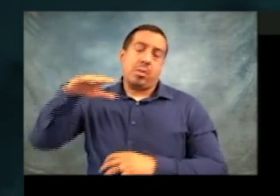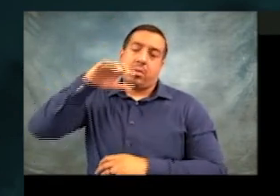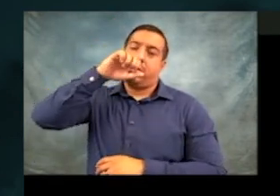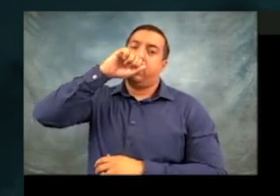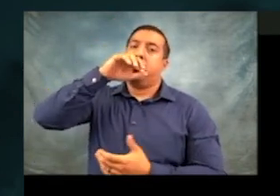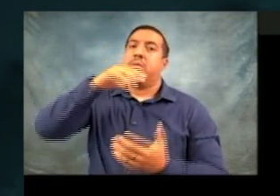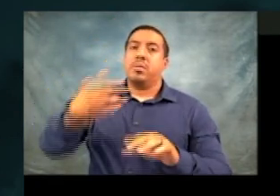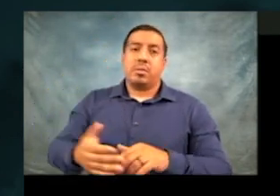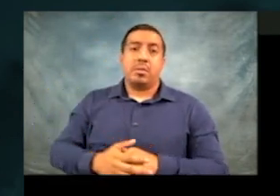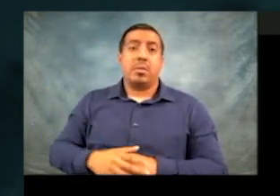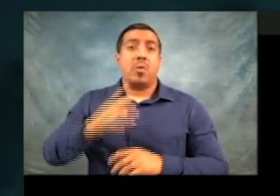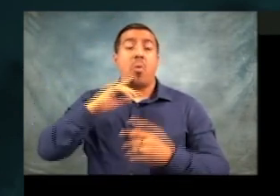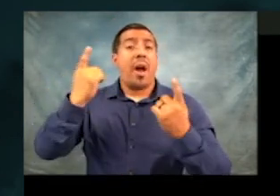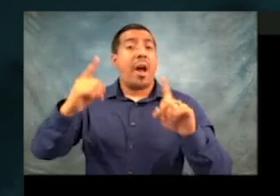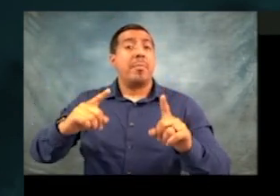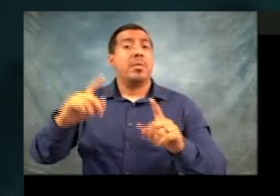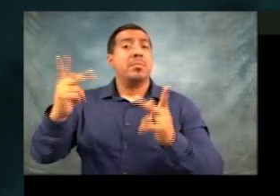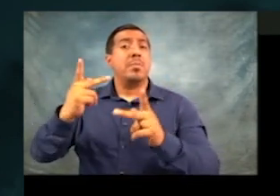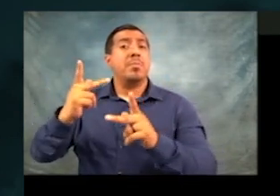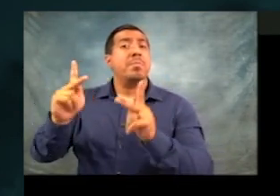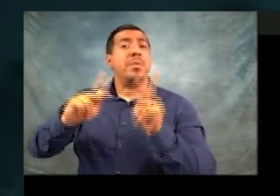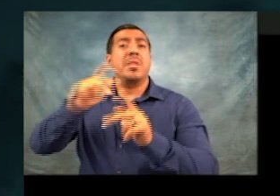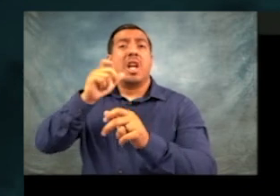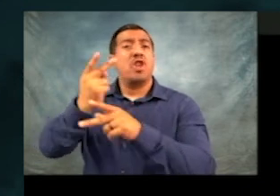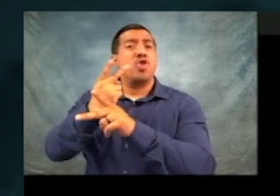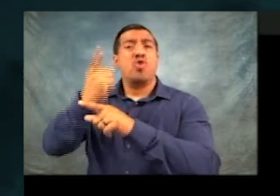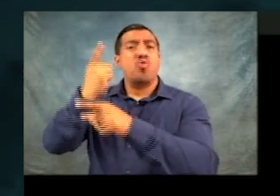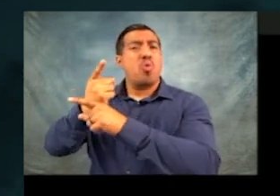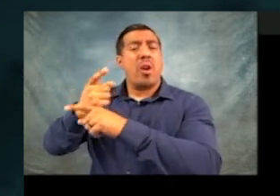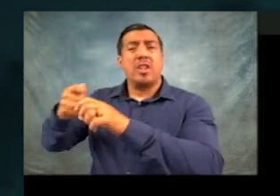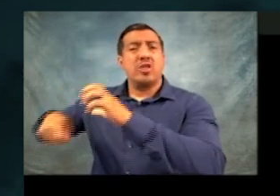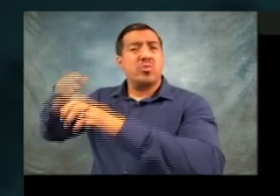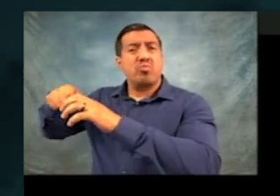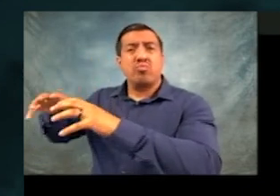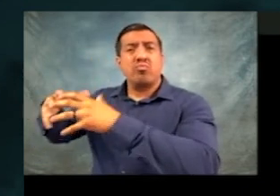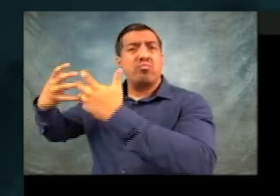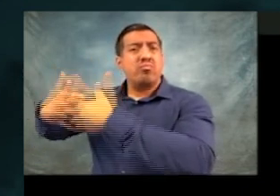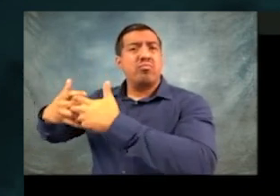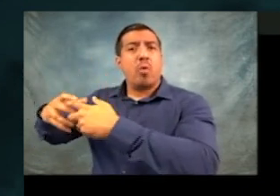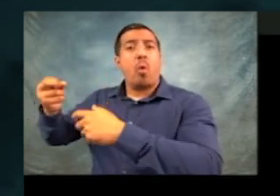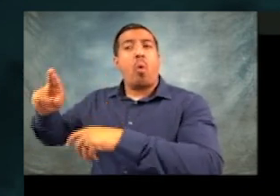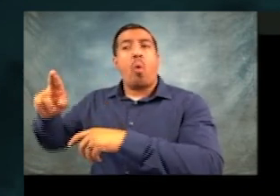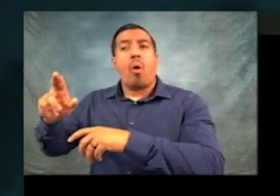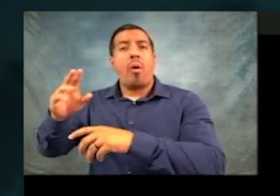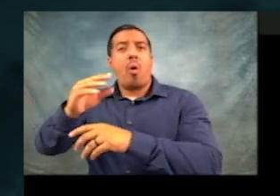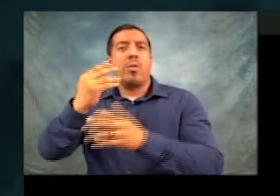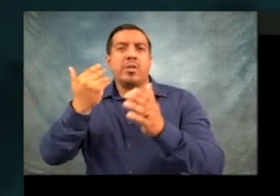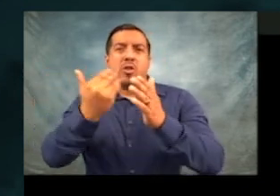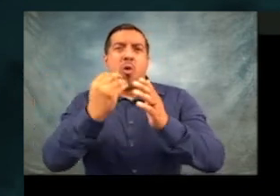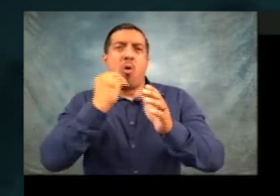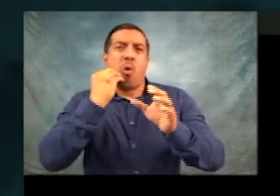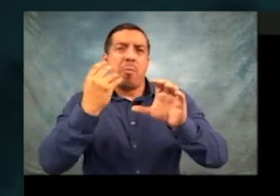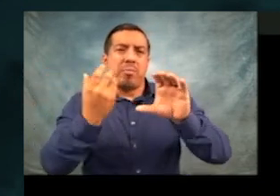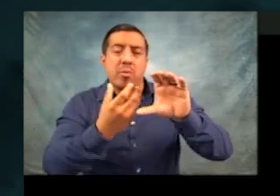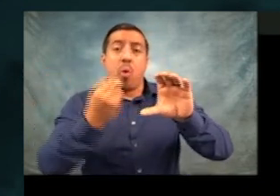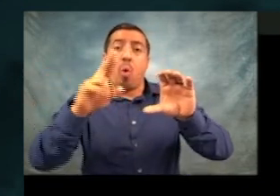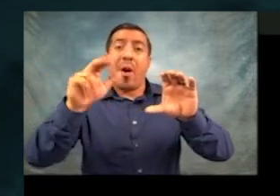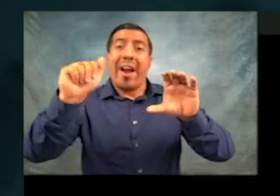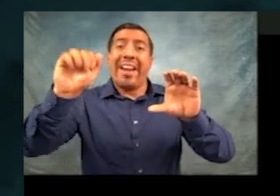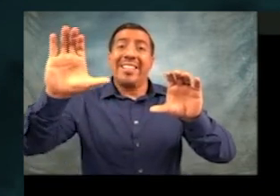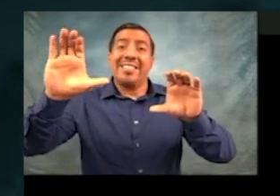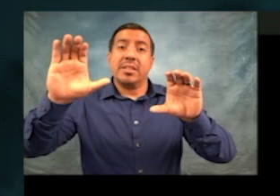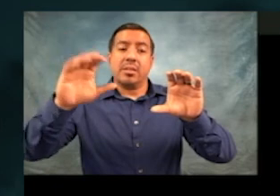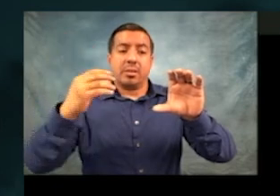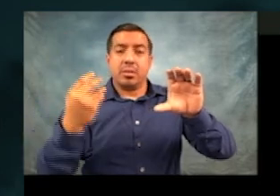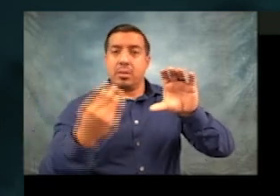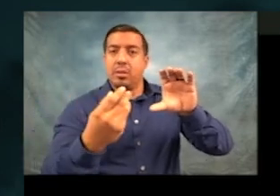is people improperly run generators in their homes, or they run them near air conditioning units, which suck that air in and